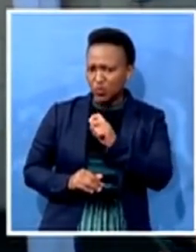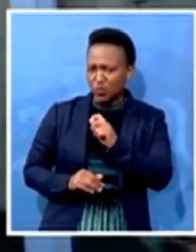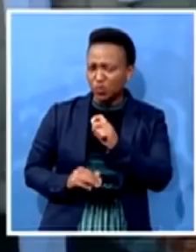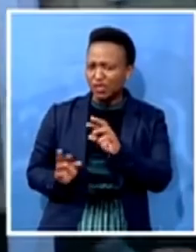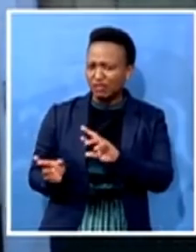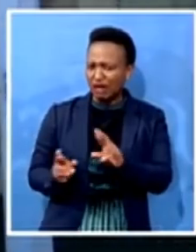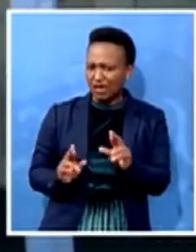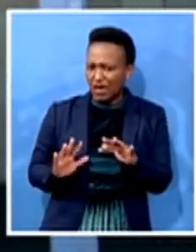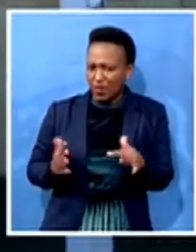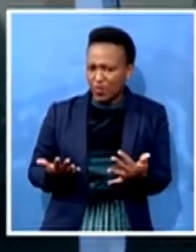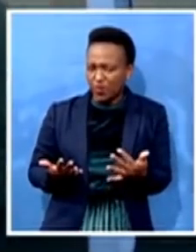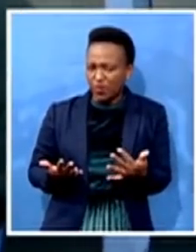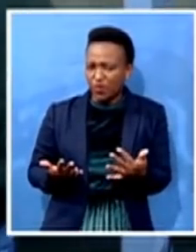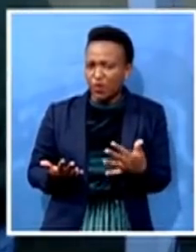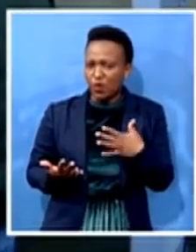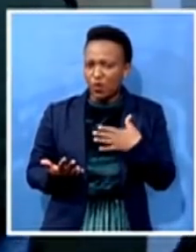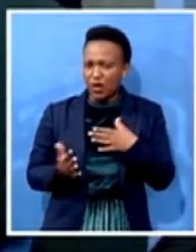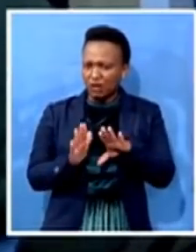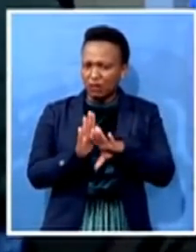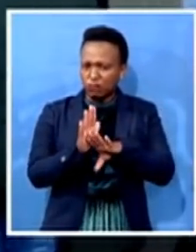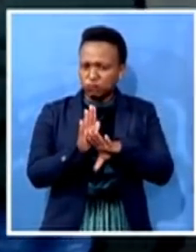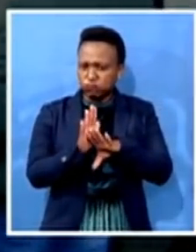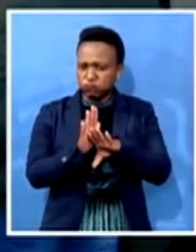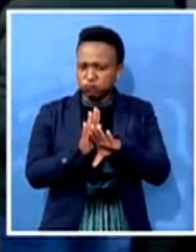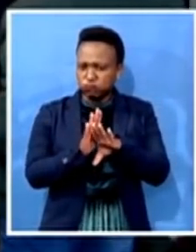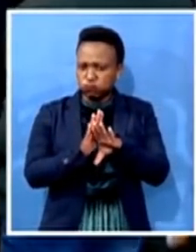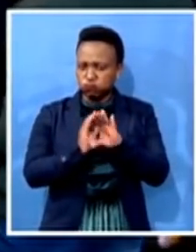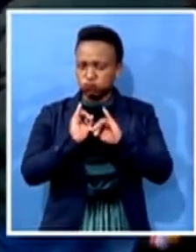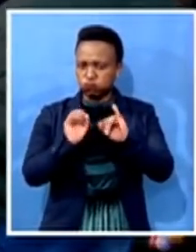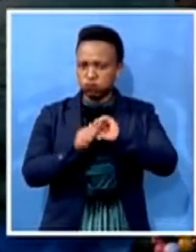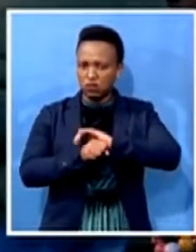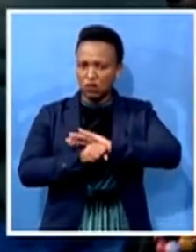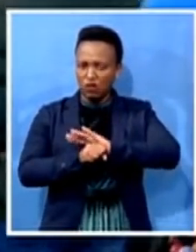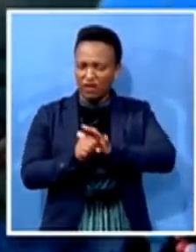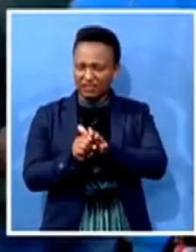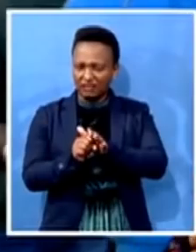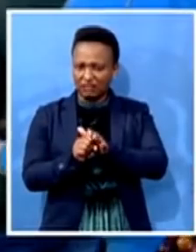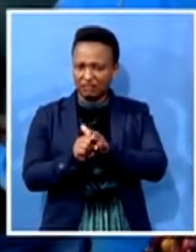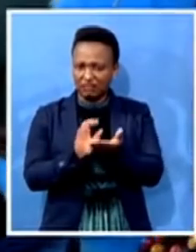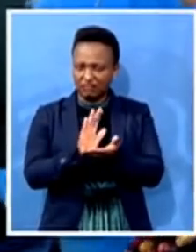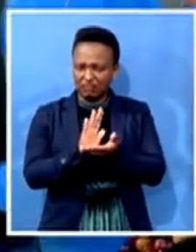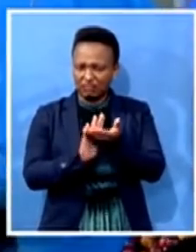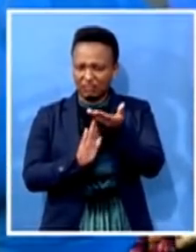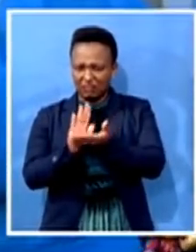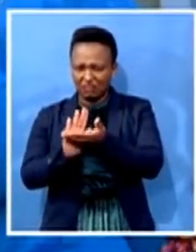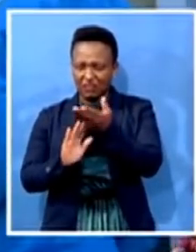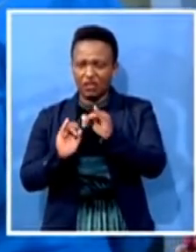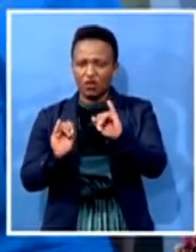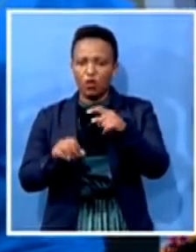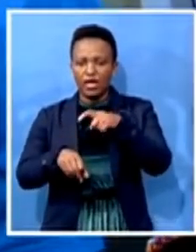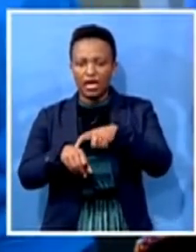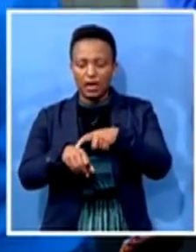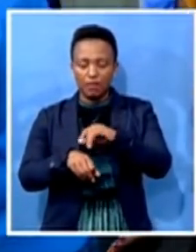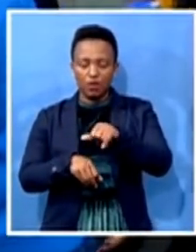spikes that we're told about, the surge of infections, especially during the July and August